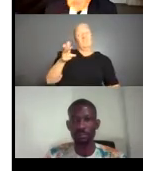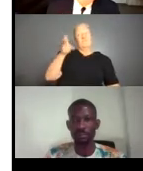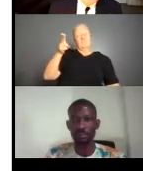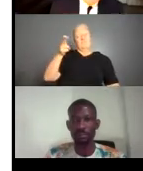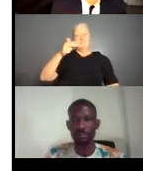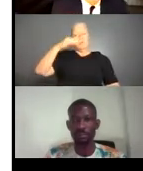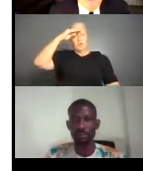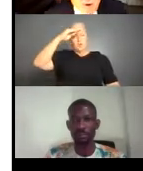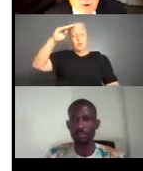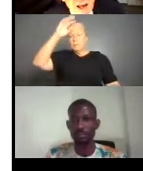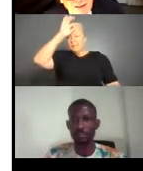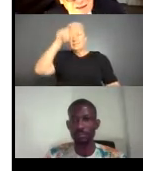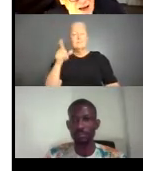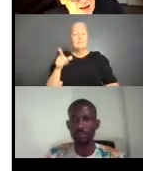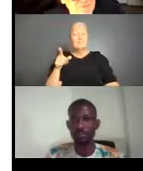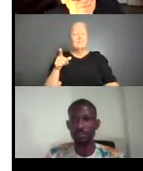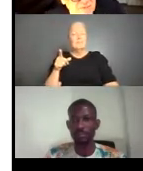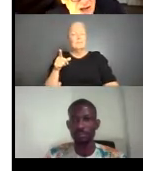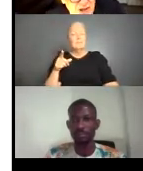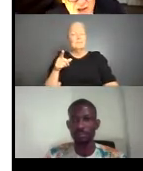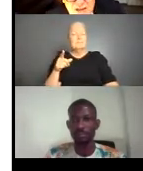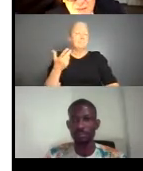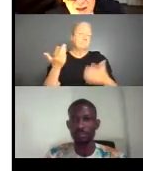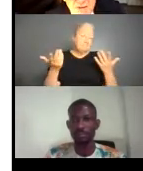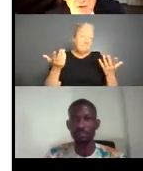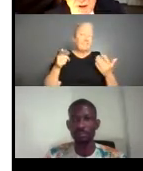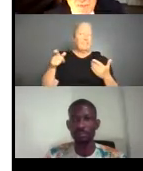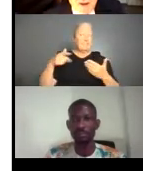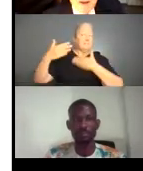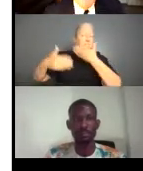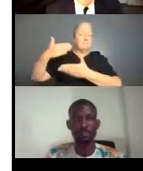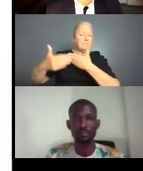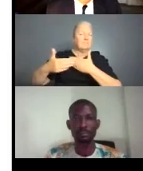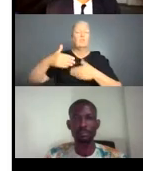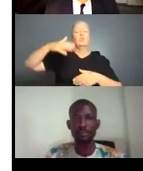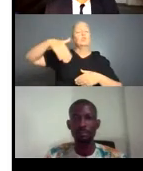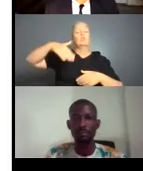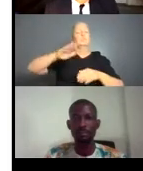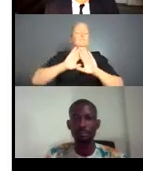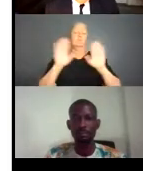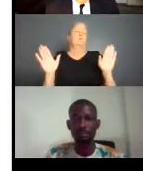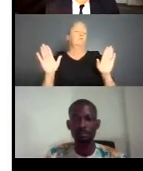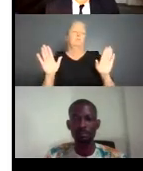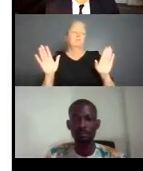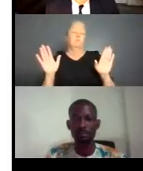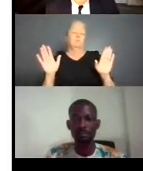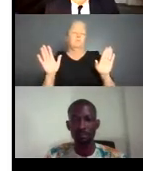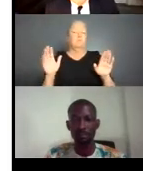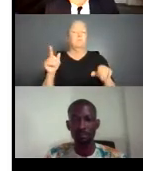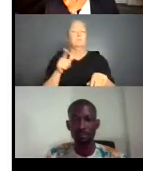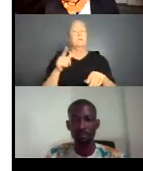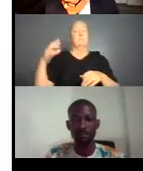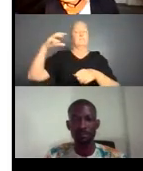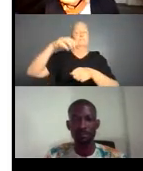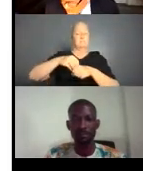so some criminal act justice has been involved with the police who did it. Yes. Yeah. Okay. Thank